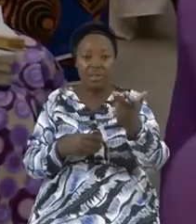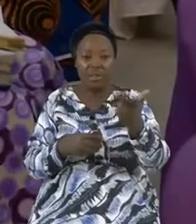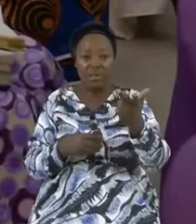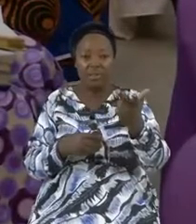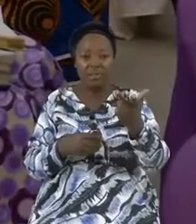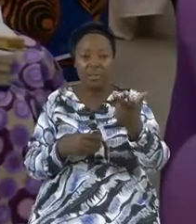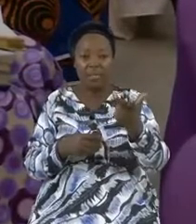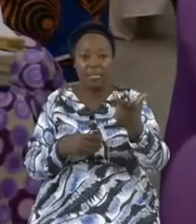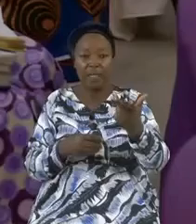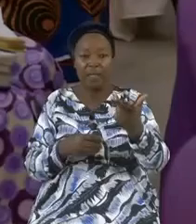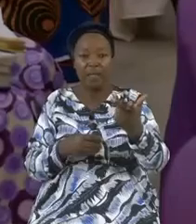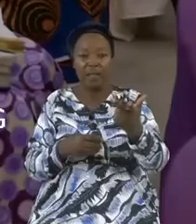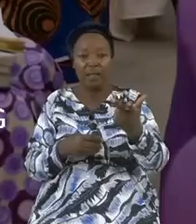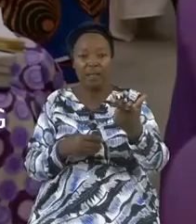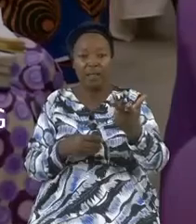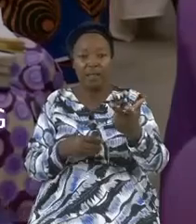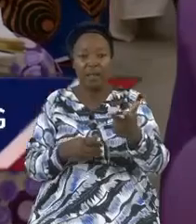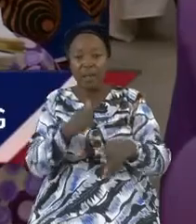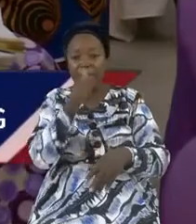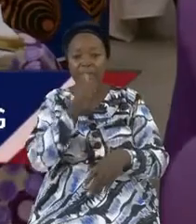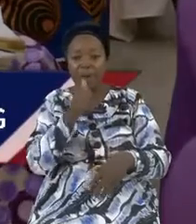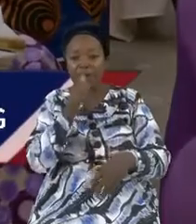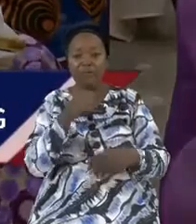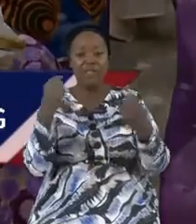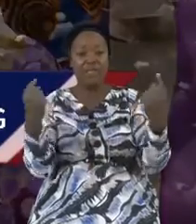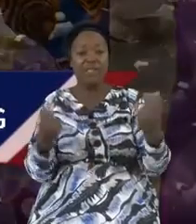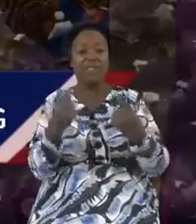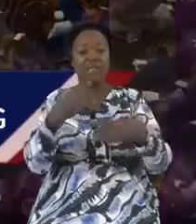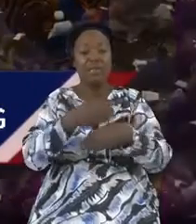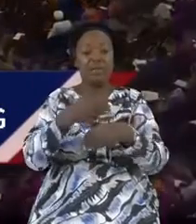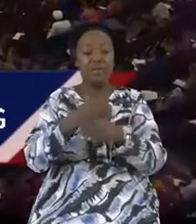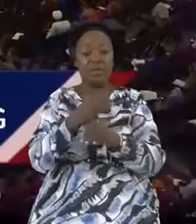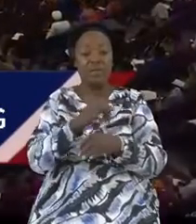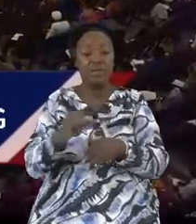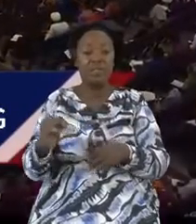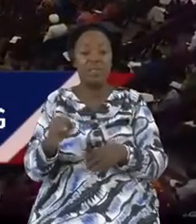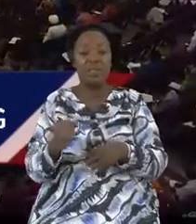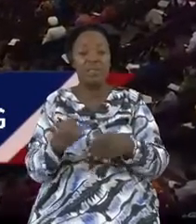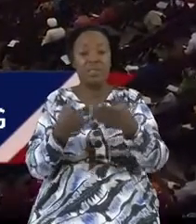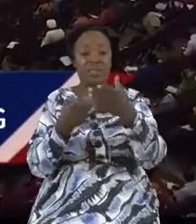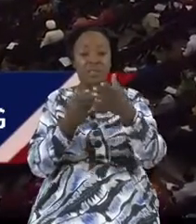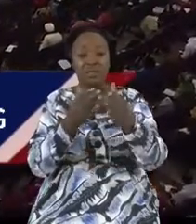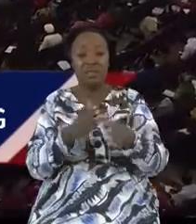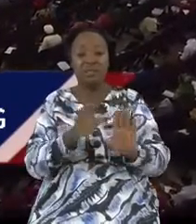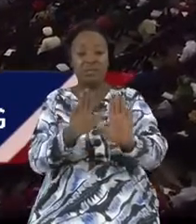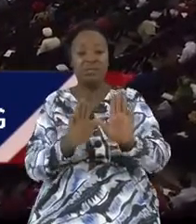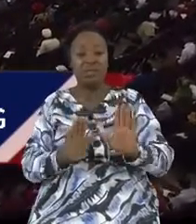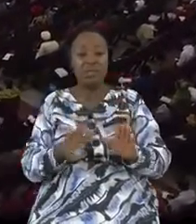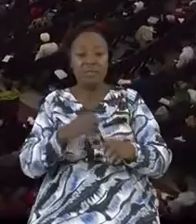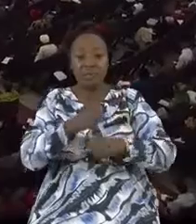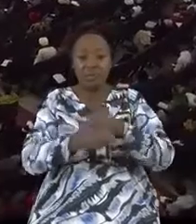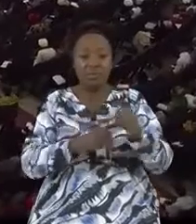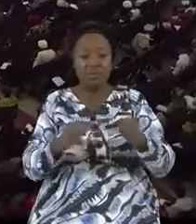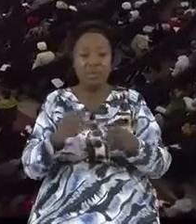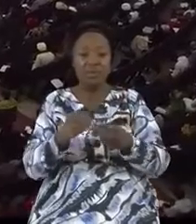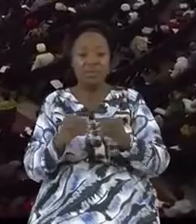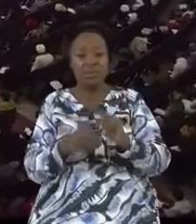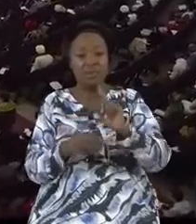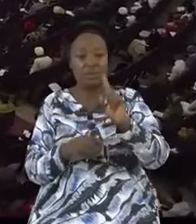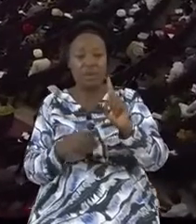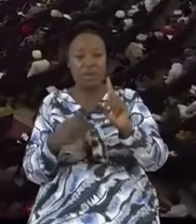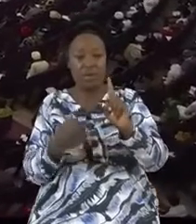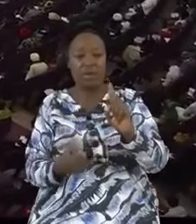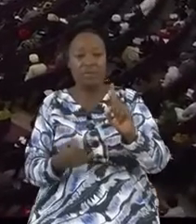sins creating dreaded suffering. Let's look at number one. Number one, princely